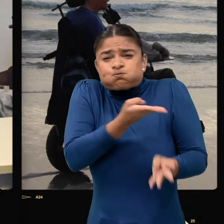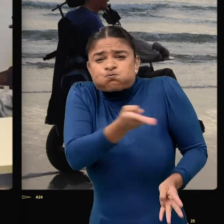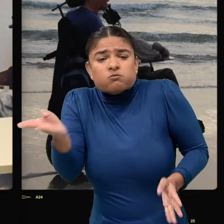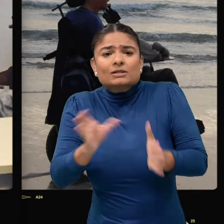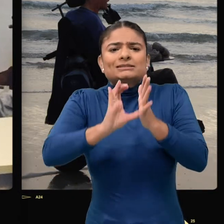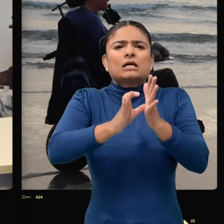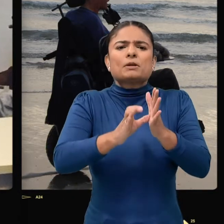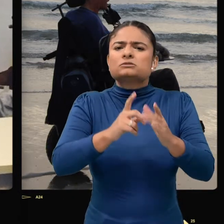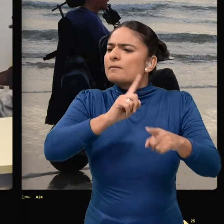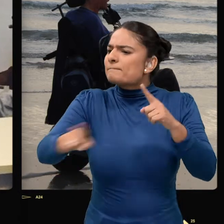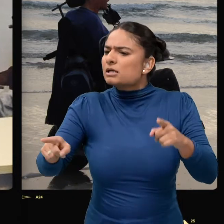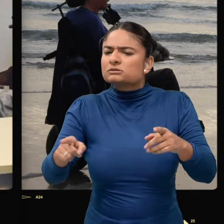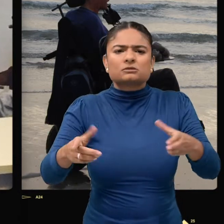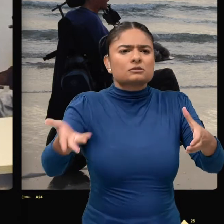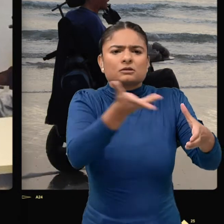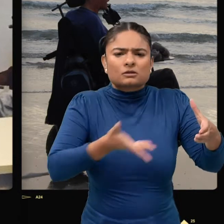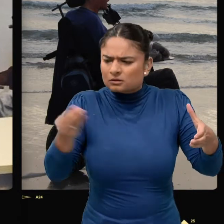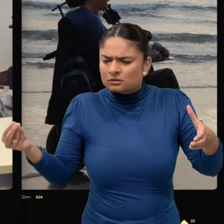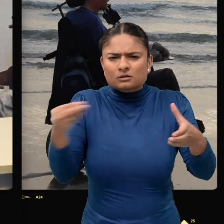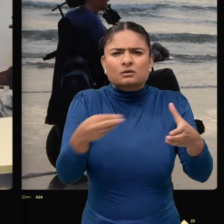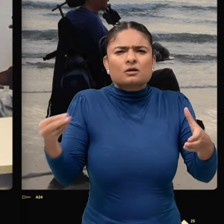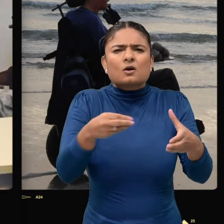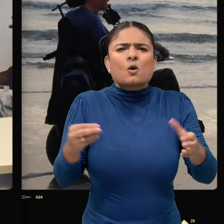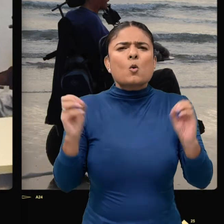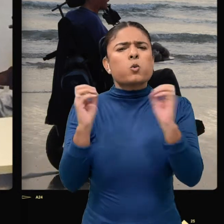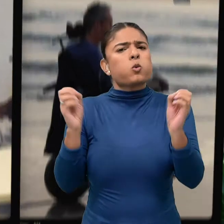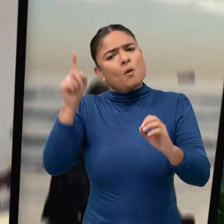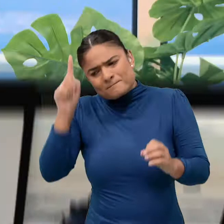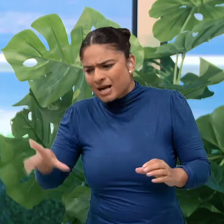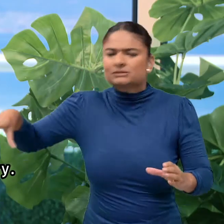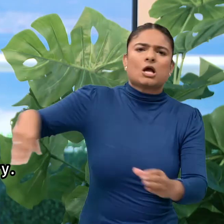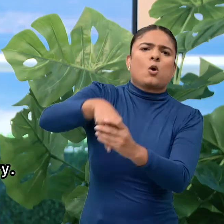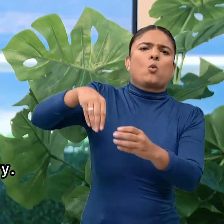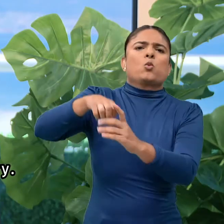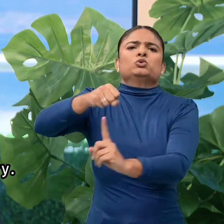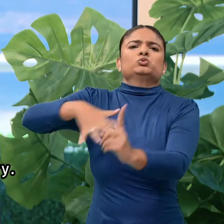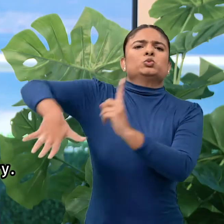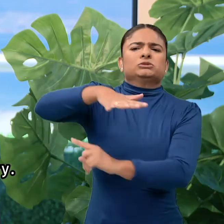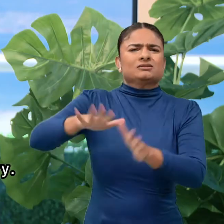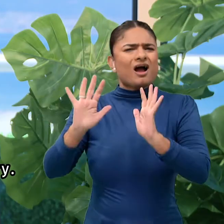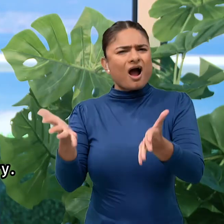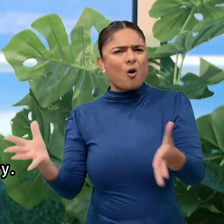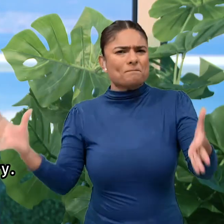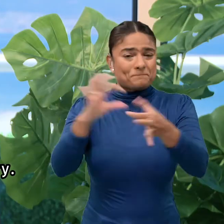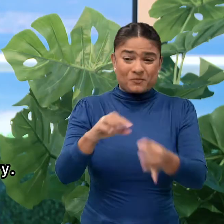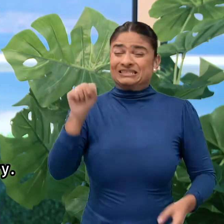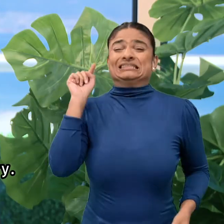entrepreneurs. And they know nothing or very little about disability and how to accommodate persons with disabilities in this